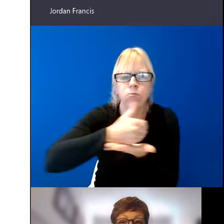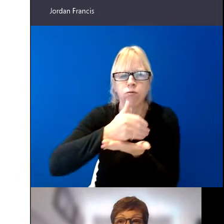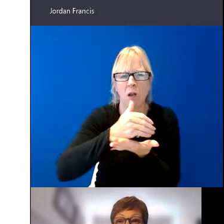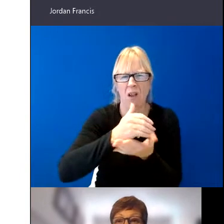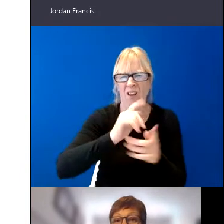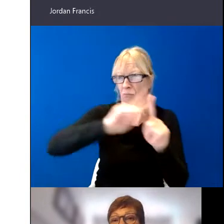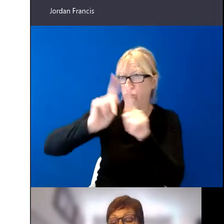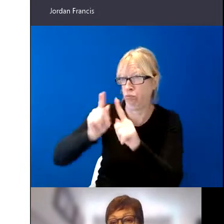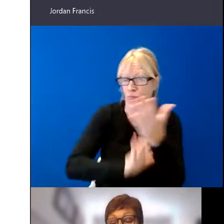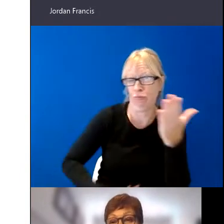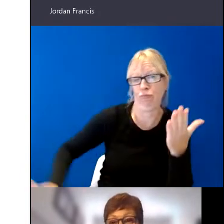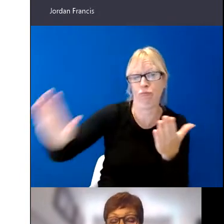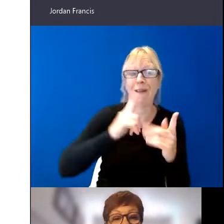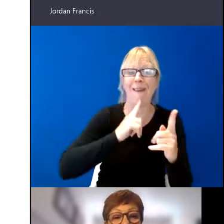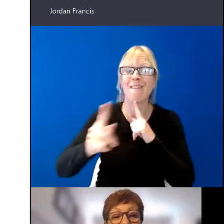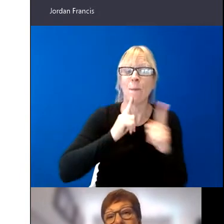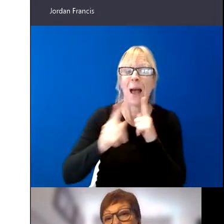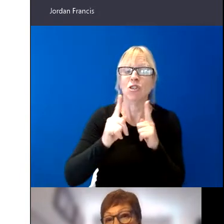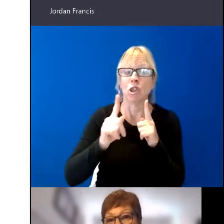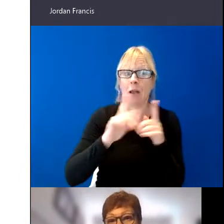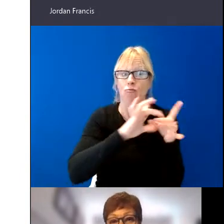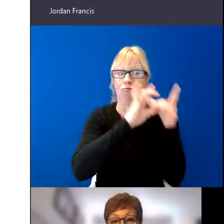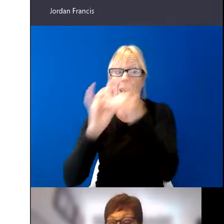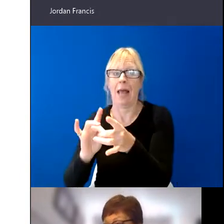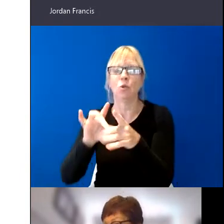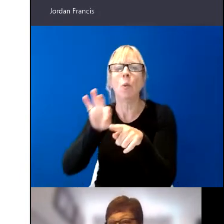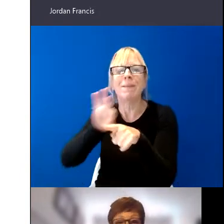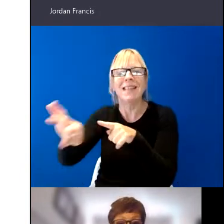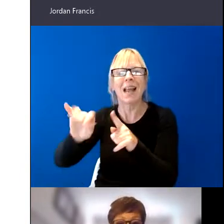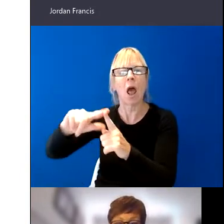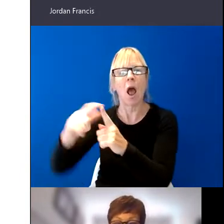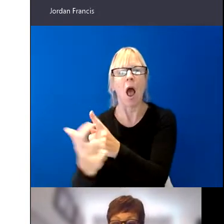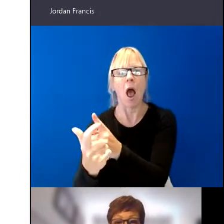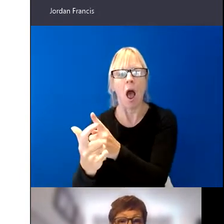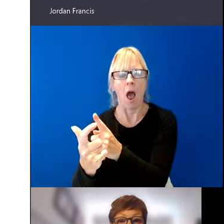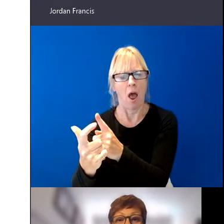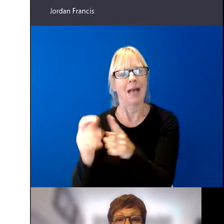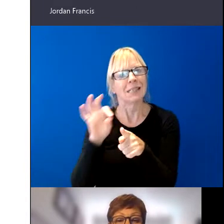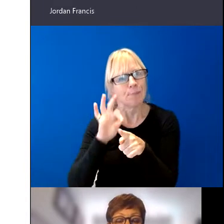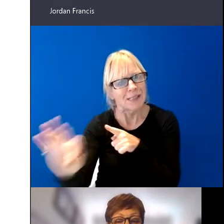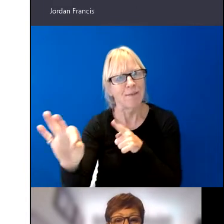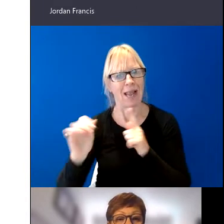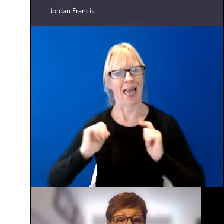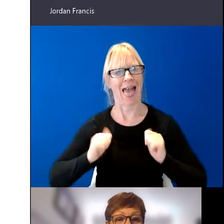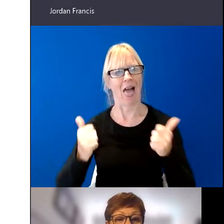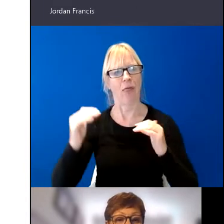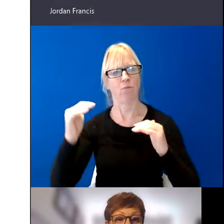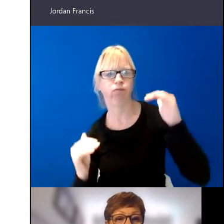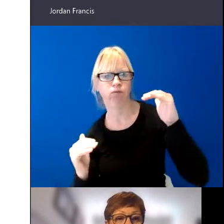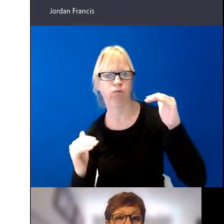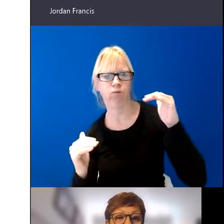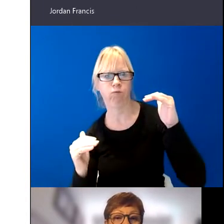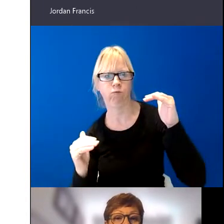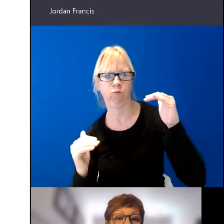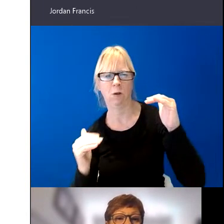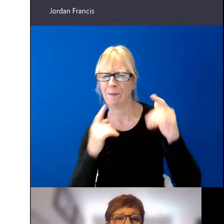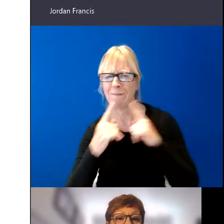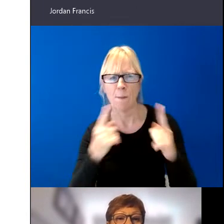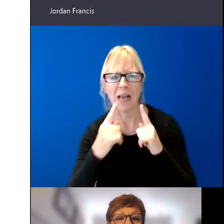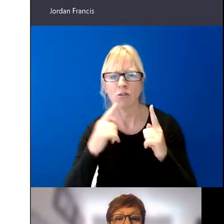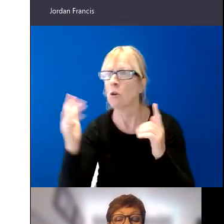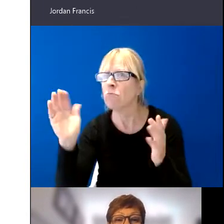health and well-being of a particular population, and in particular the health inequalities affecting that population. So move on to the next